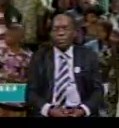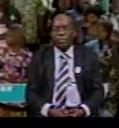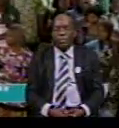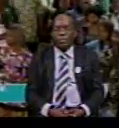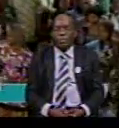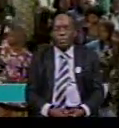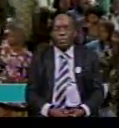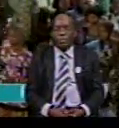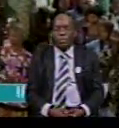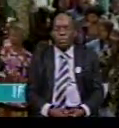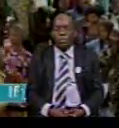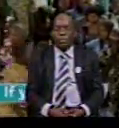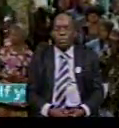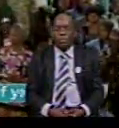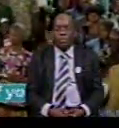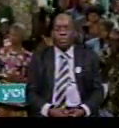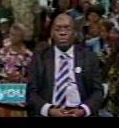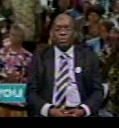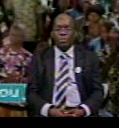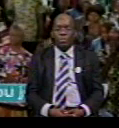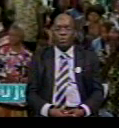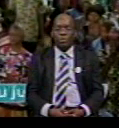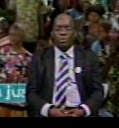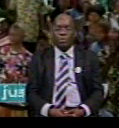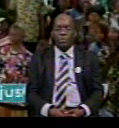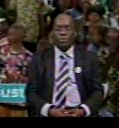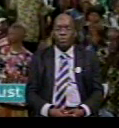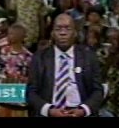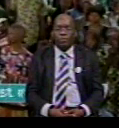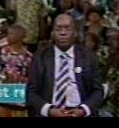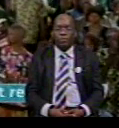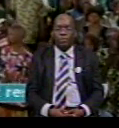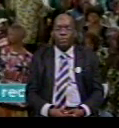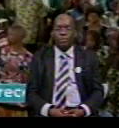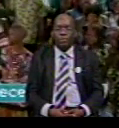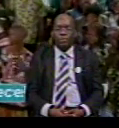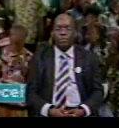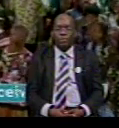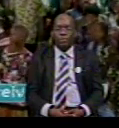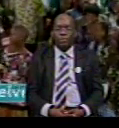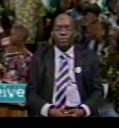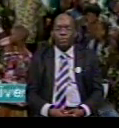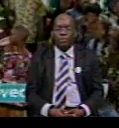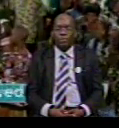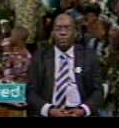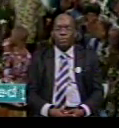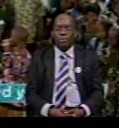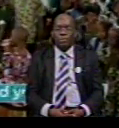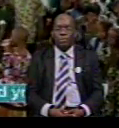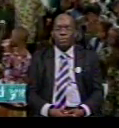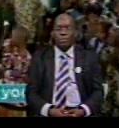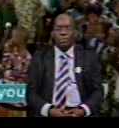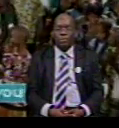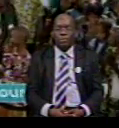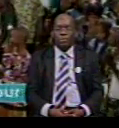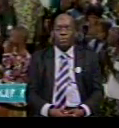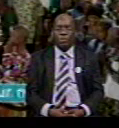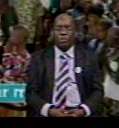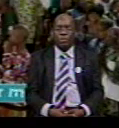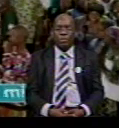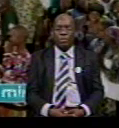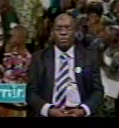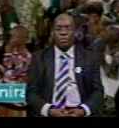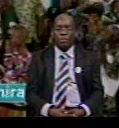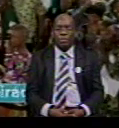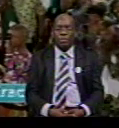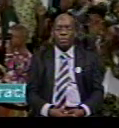baby. Even in those days, whenever she takes pill to sleep, she will be having nightmare. But the experience changed as a